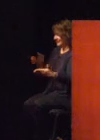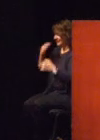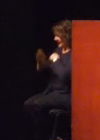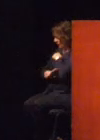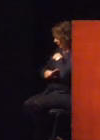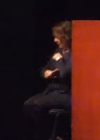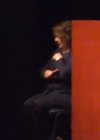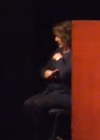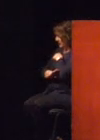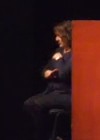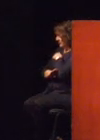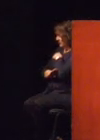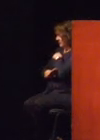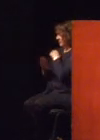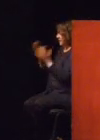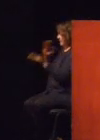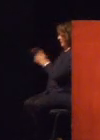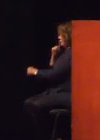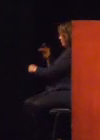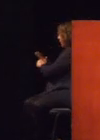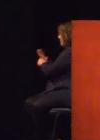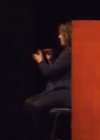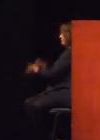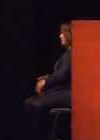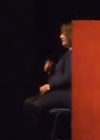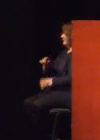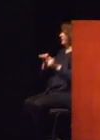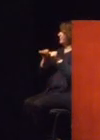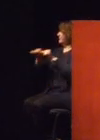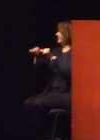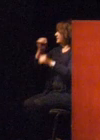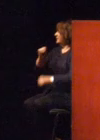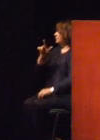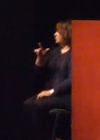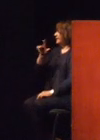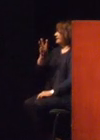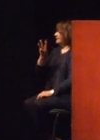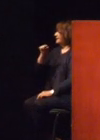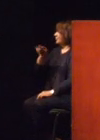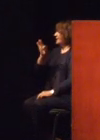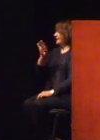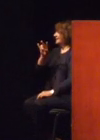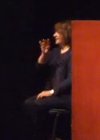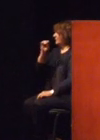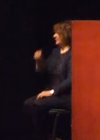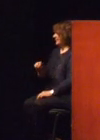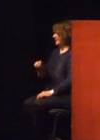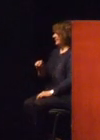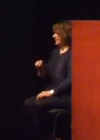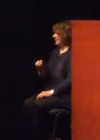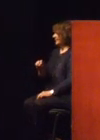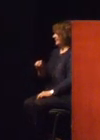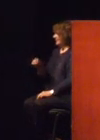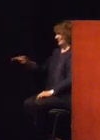fall, and their persistence rate is only 26.97%.